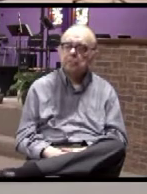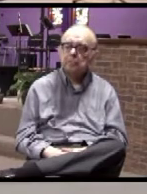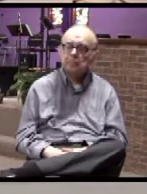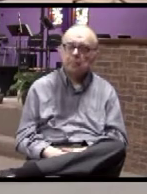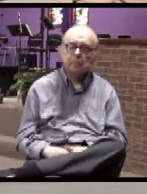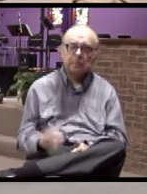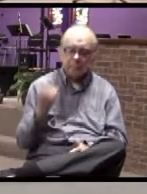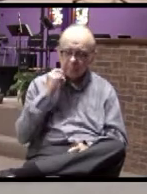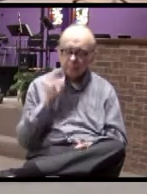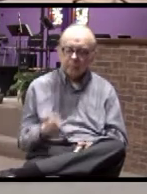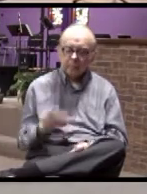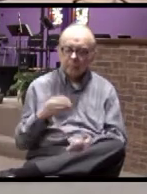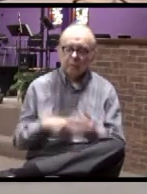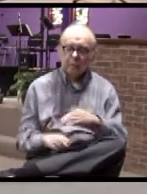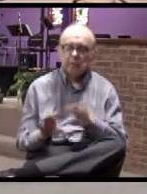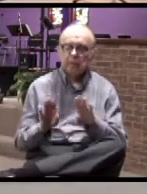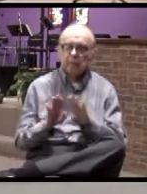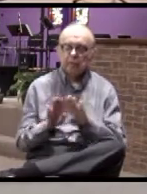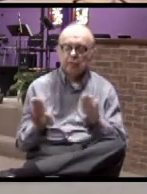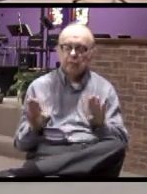If a person walks in this door